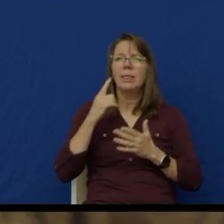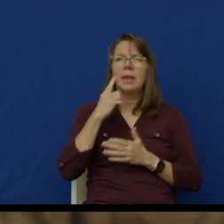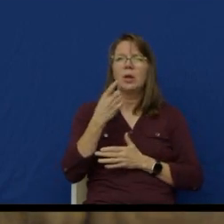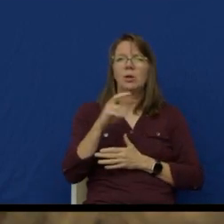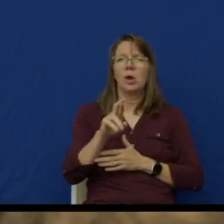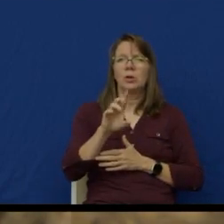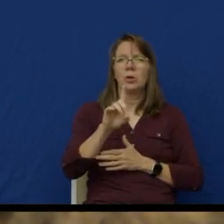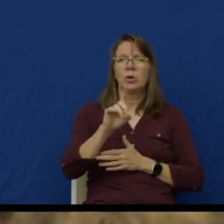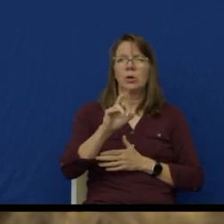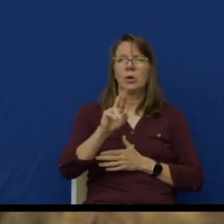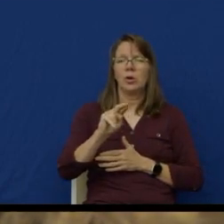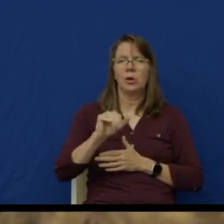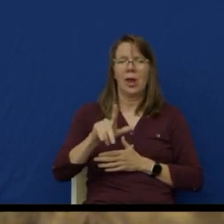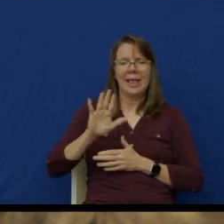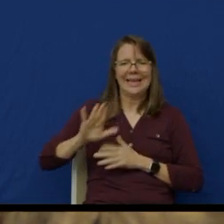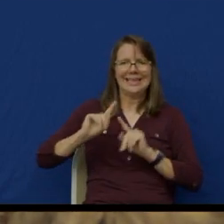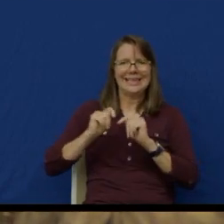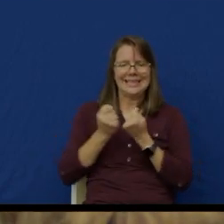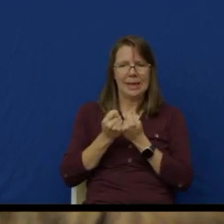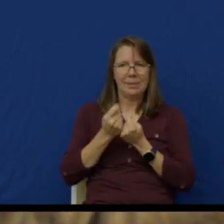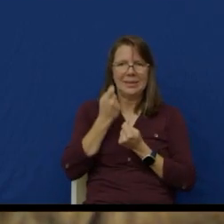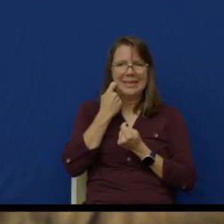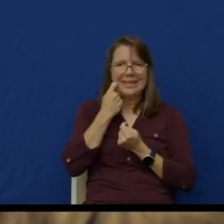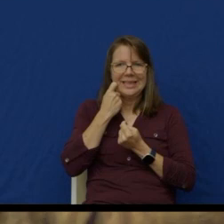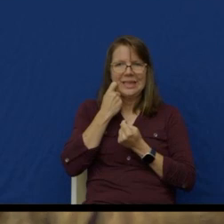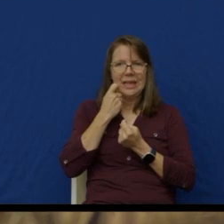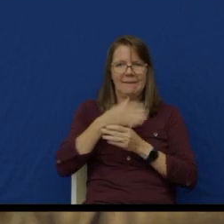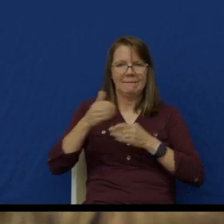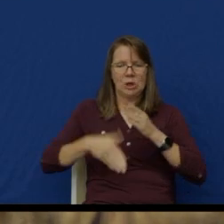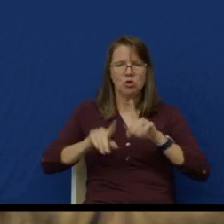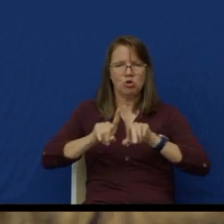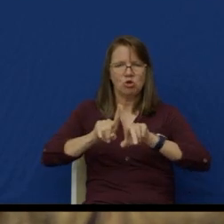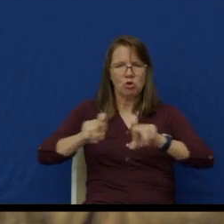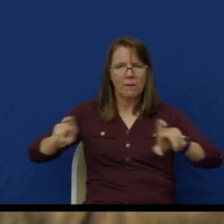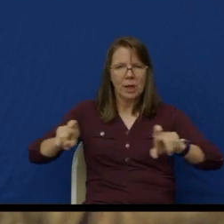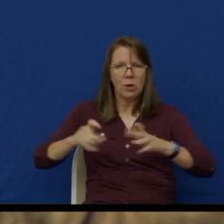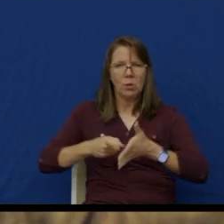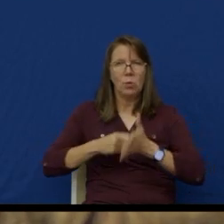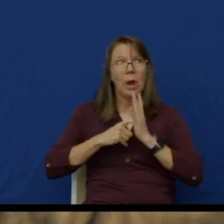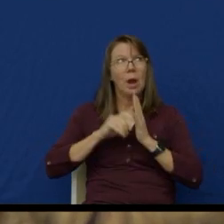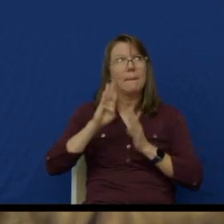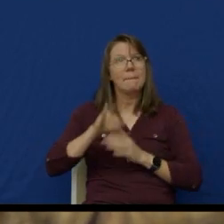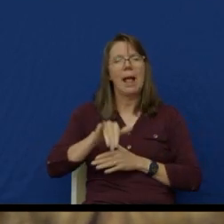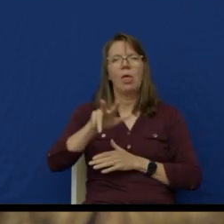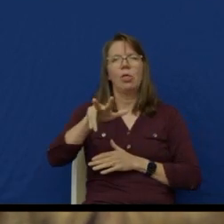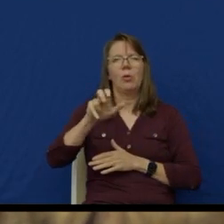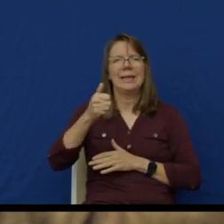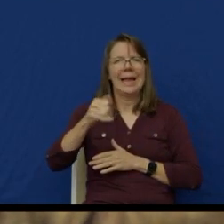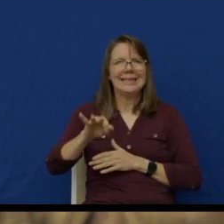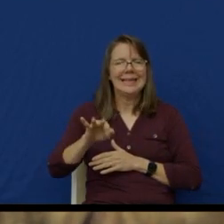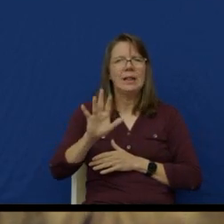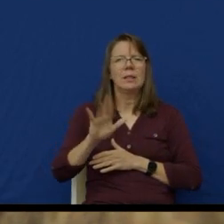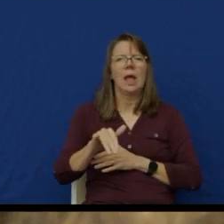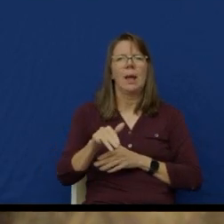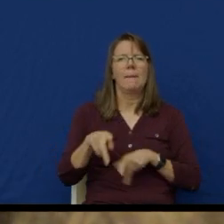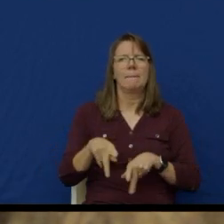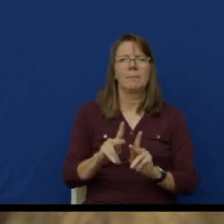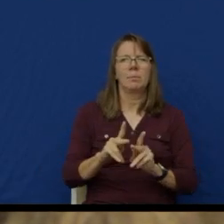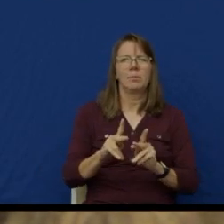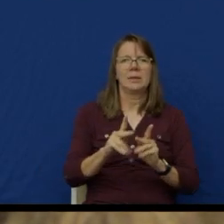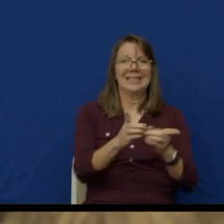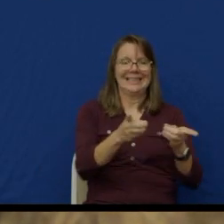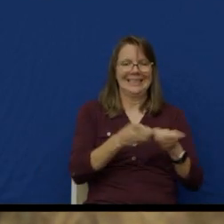team just pushed out the exit survey that was required by 319, which will allow